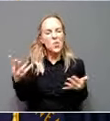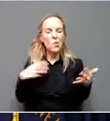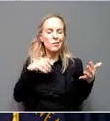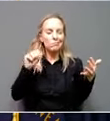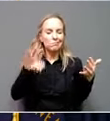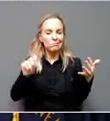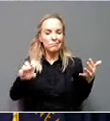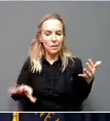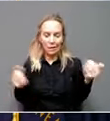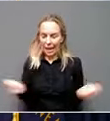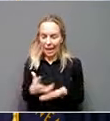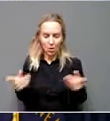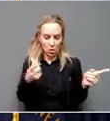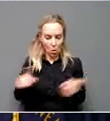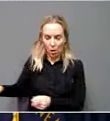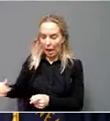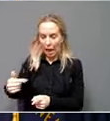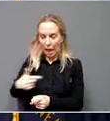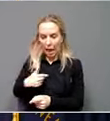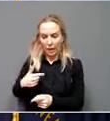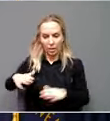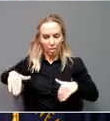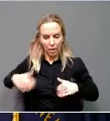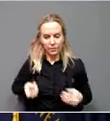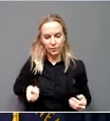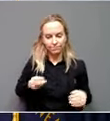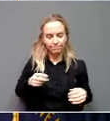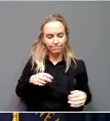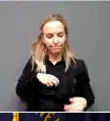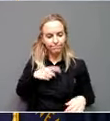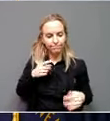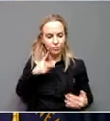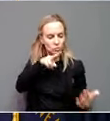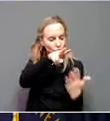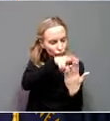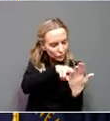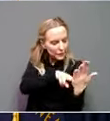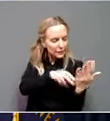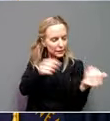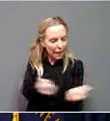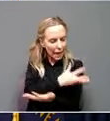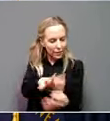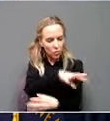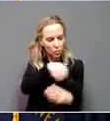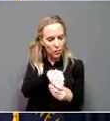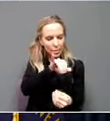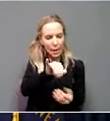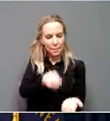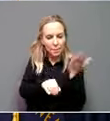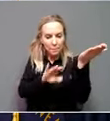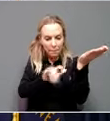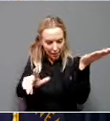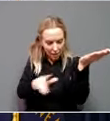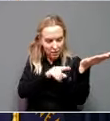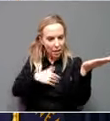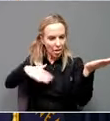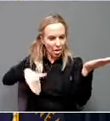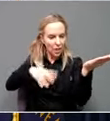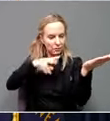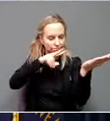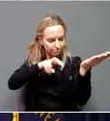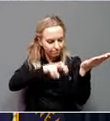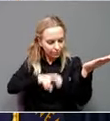everything going on, I've not been able to sit down and read every part of that bill. I support its general